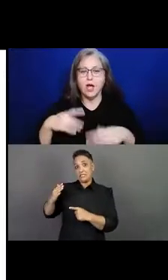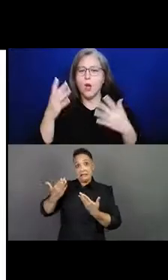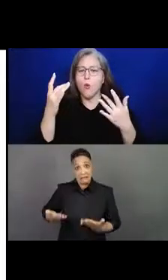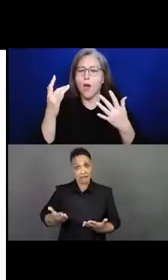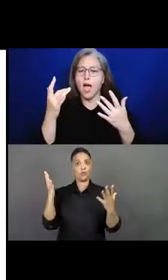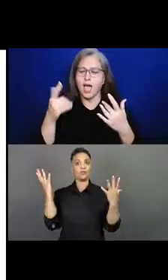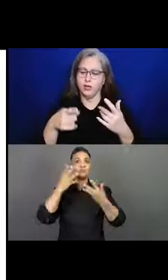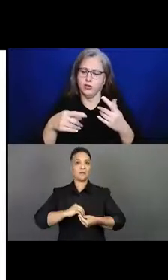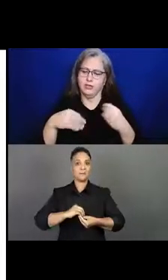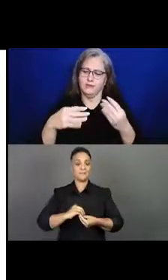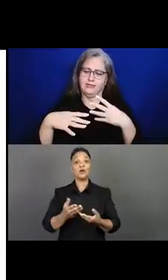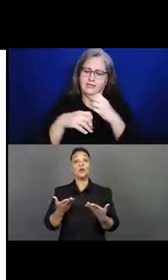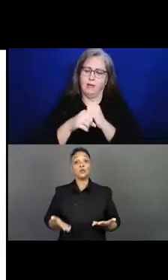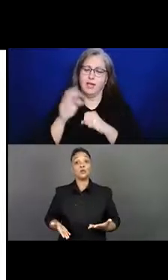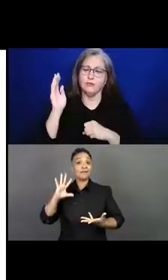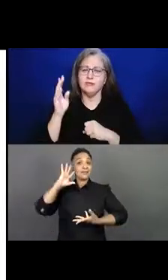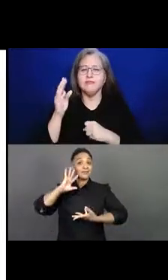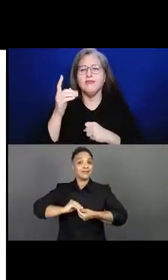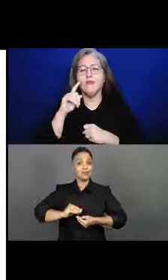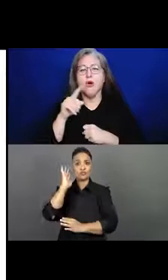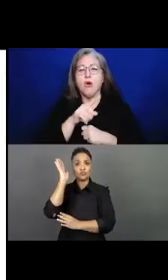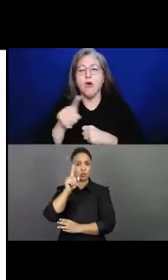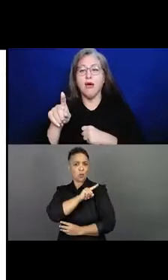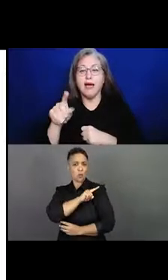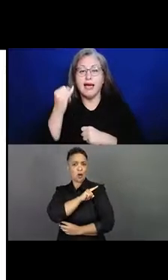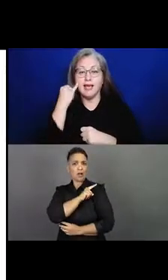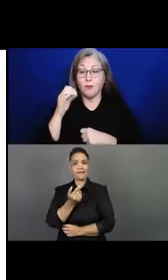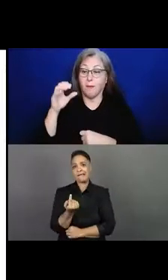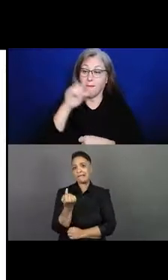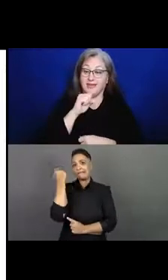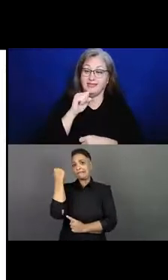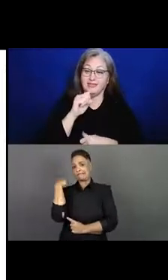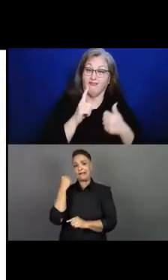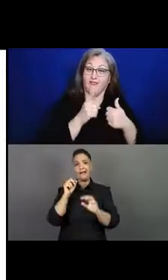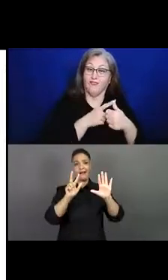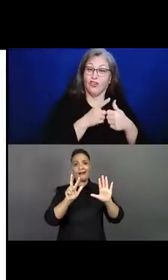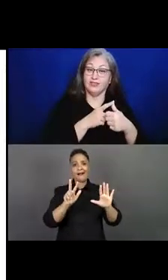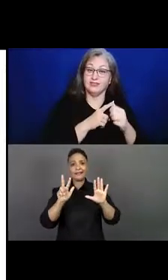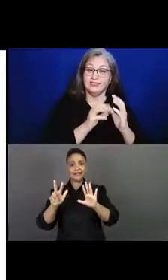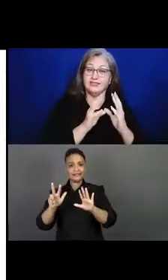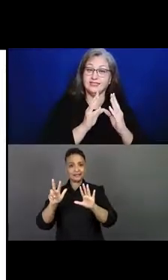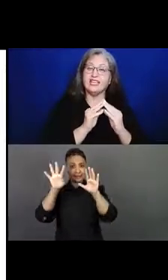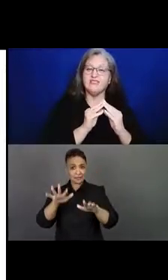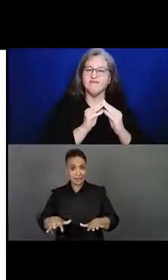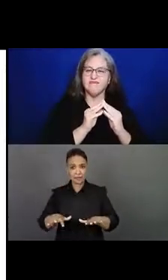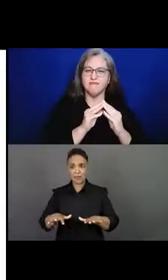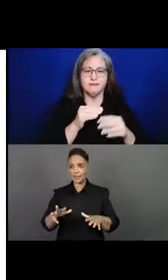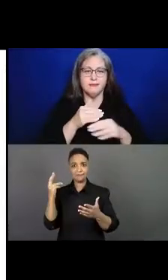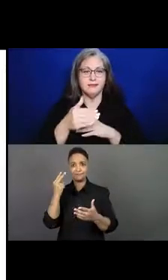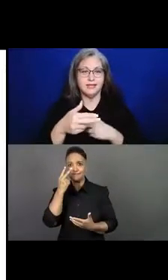the summarized presentation is for the benefit of those who missed the first session. Next slide,